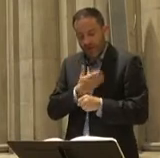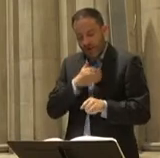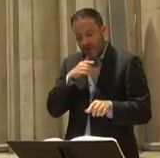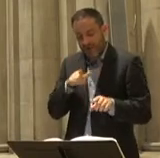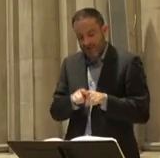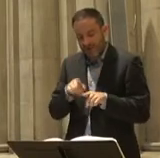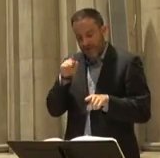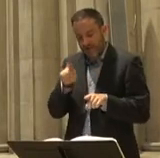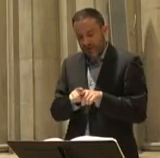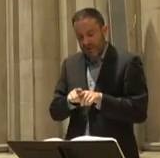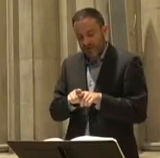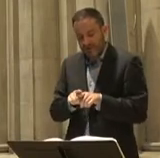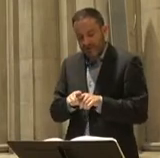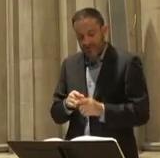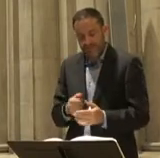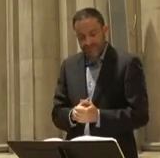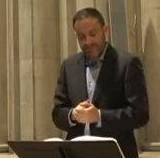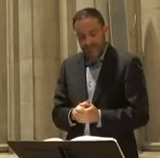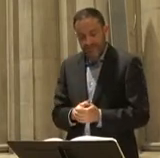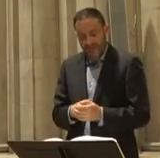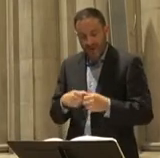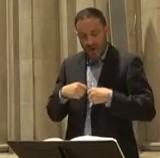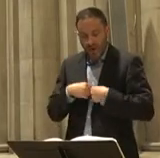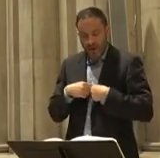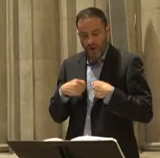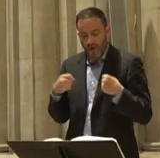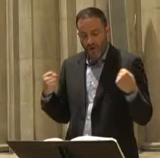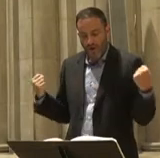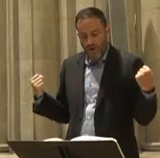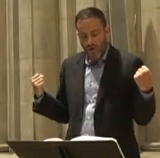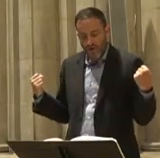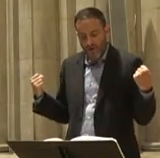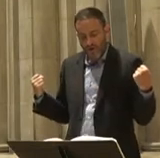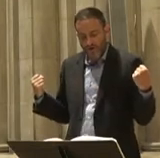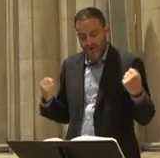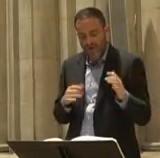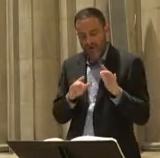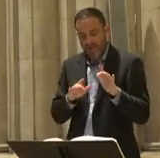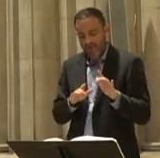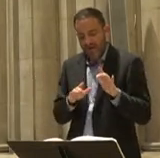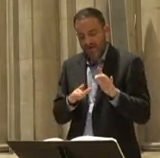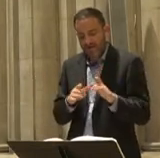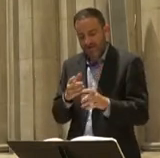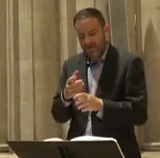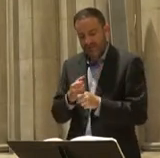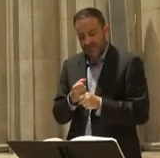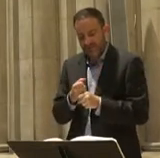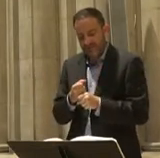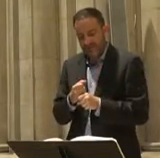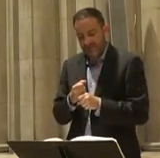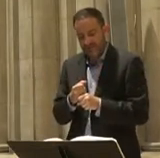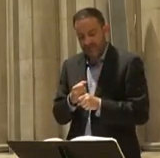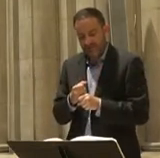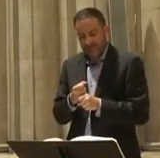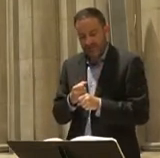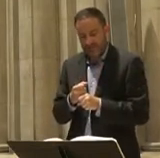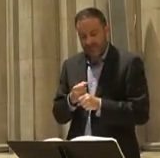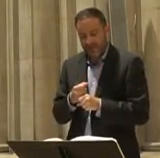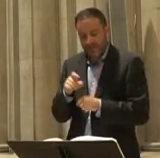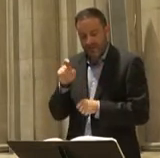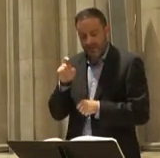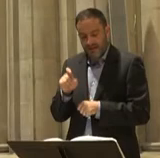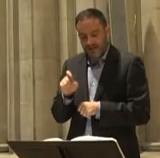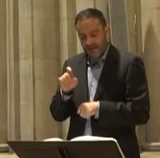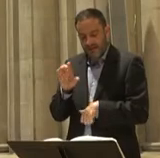our sisters, brothers, and siblings. Open our hearts in compassion and receive our petitions